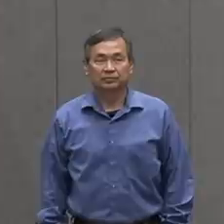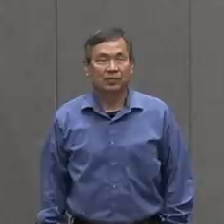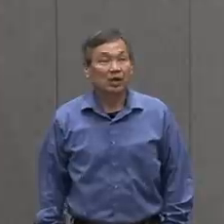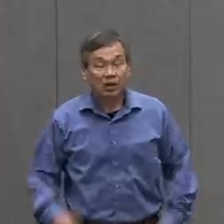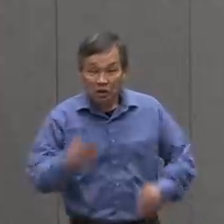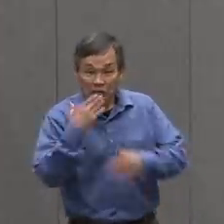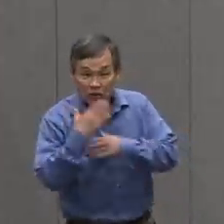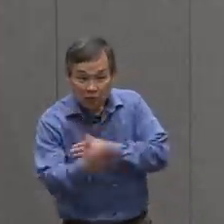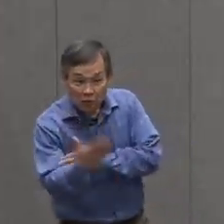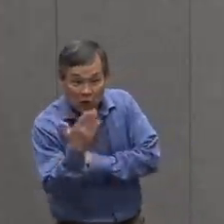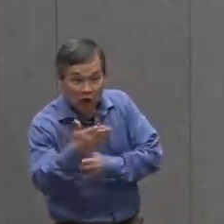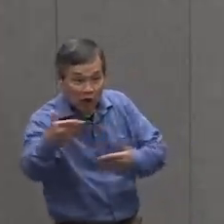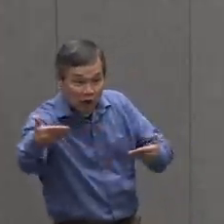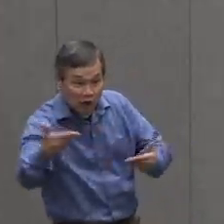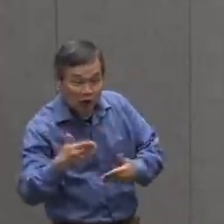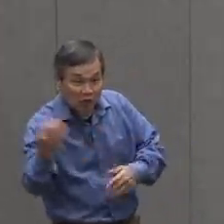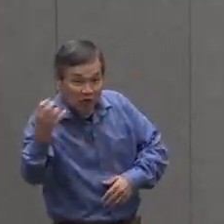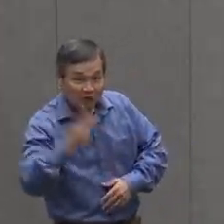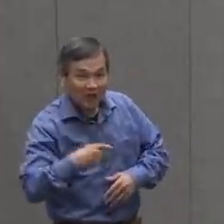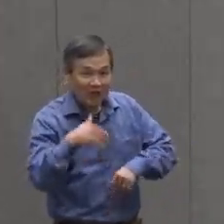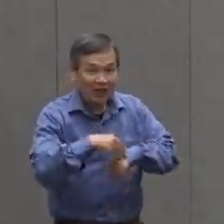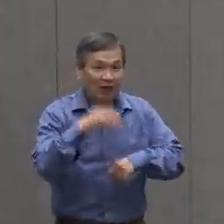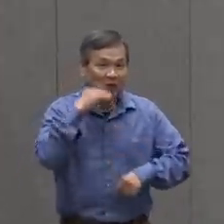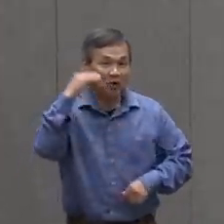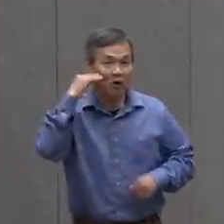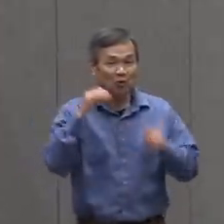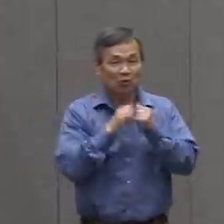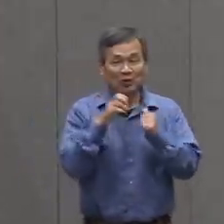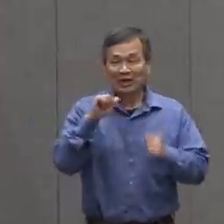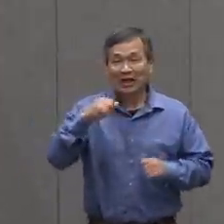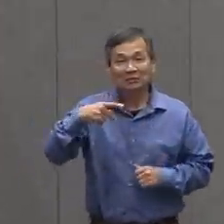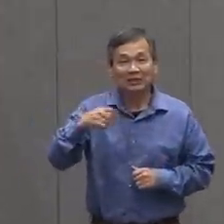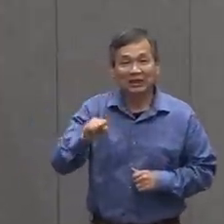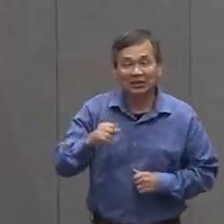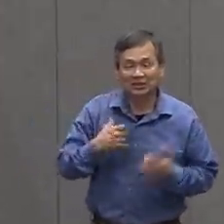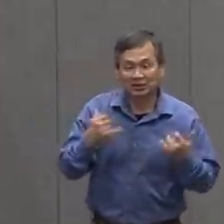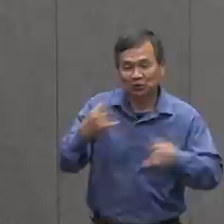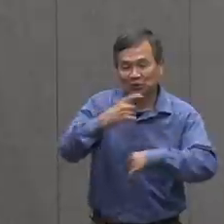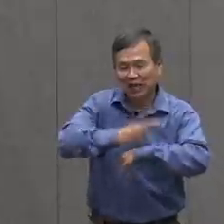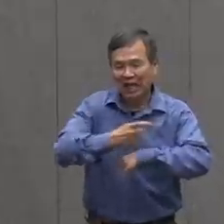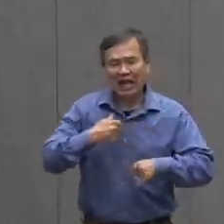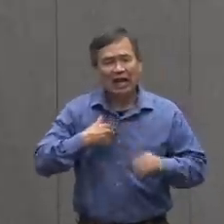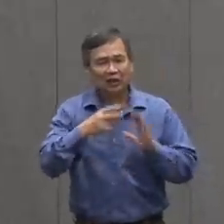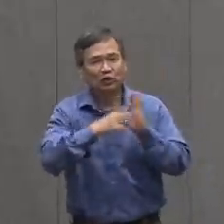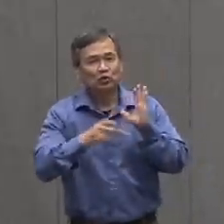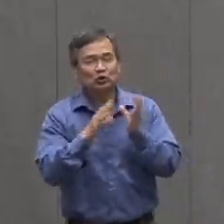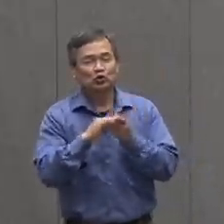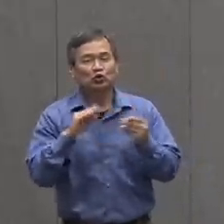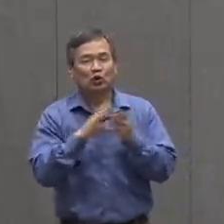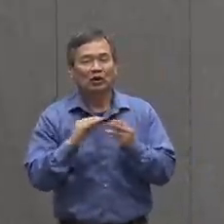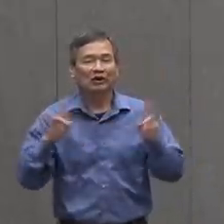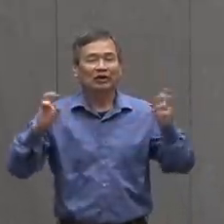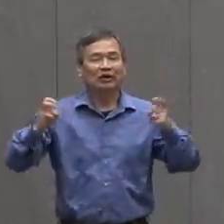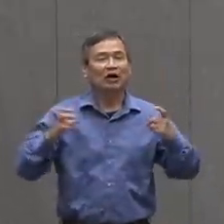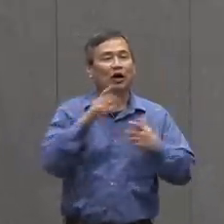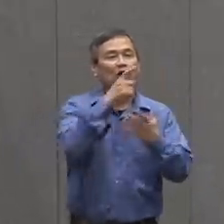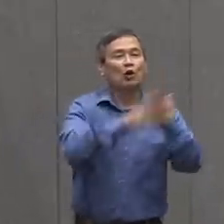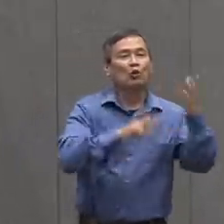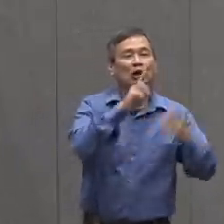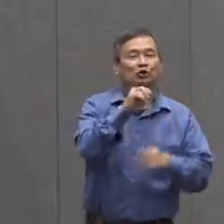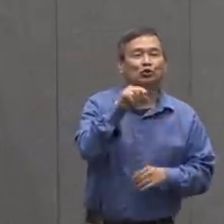Good morning, and welcome back to At Home with APS. To finish us off today, I'm going to read a story called What Do You